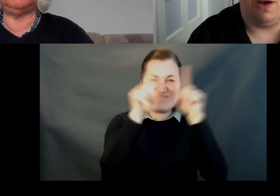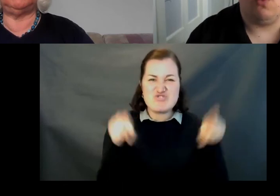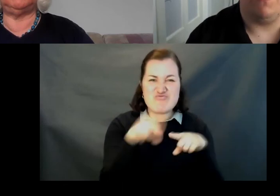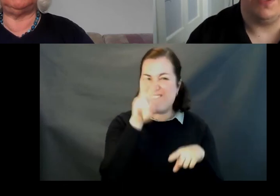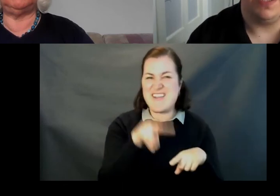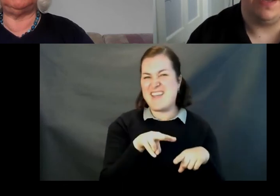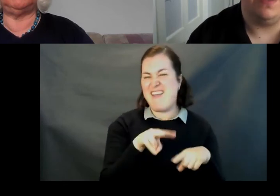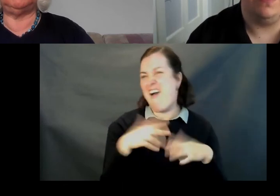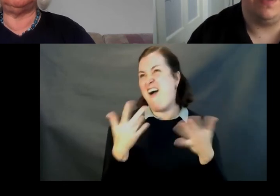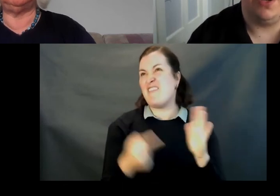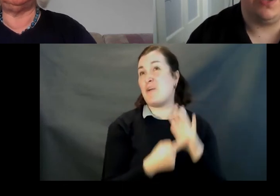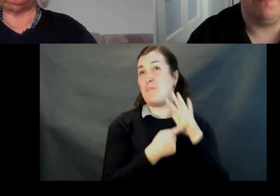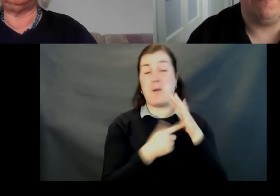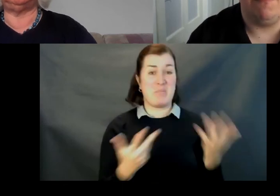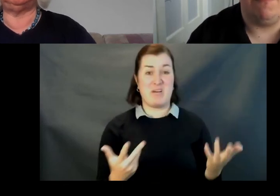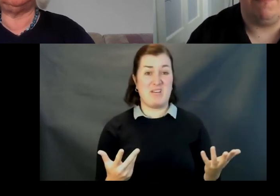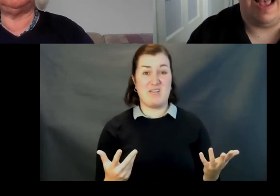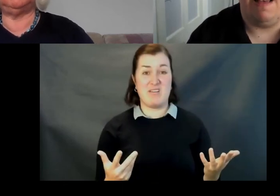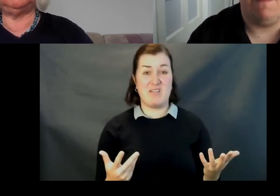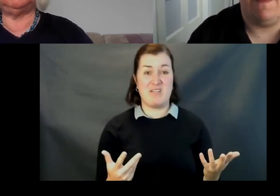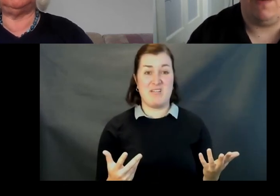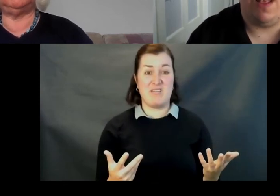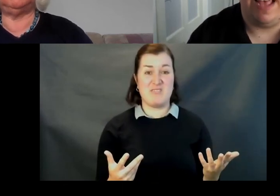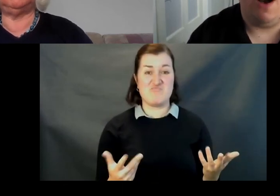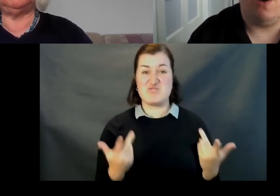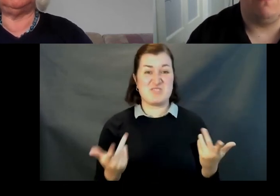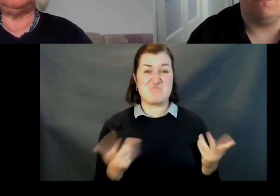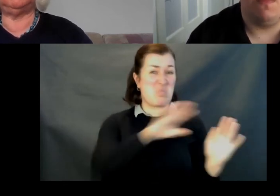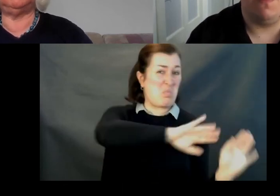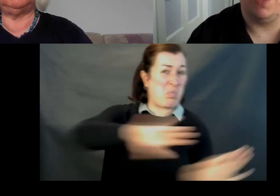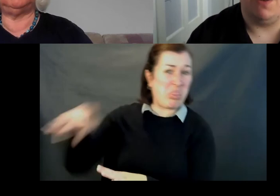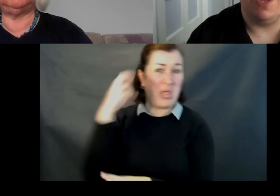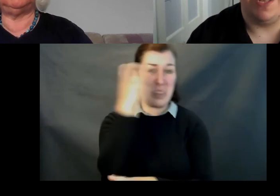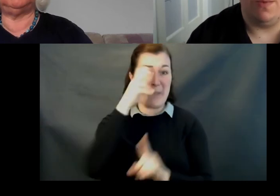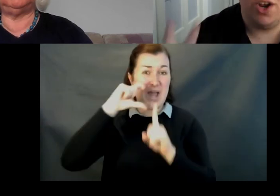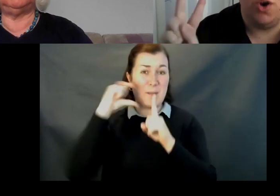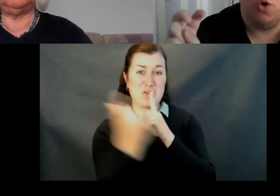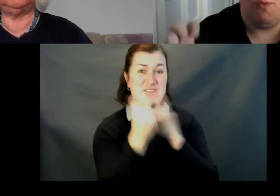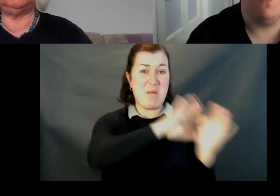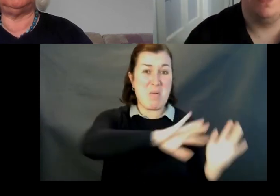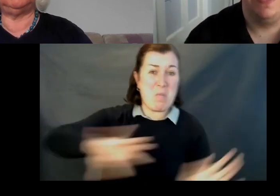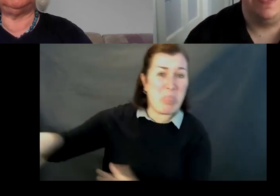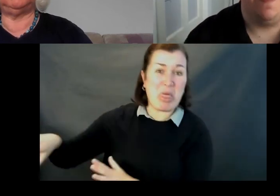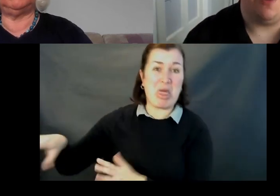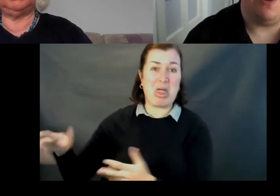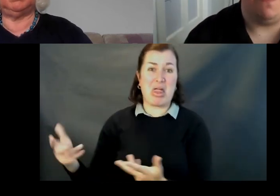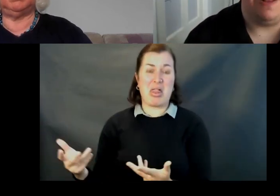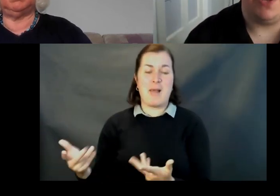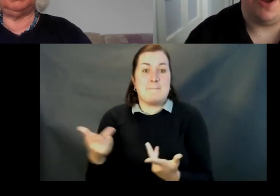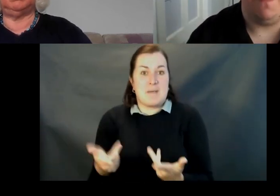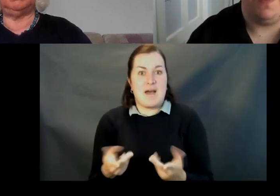and a whole community to just feel like they are, I don't like saying the word normal,